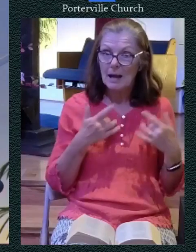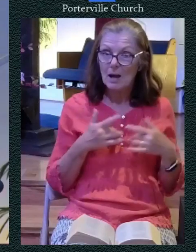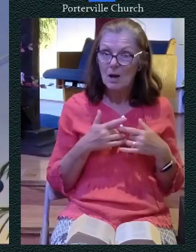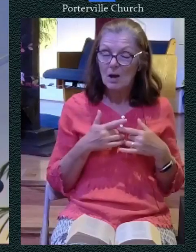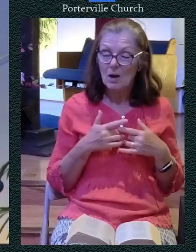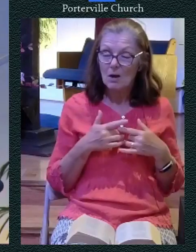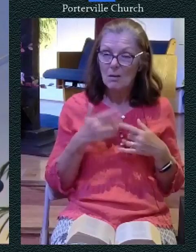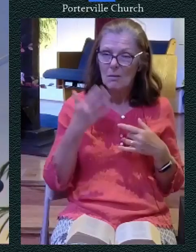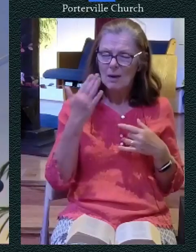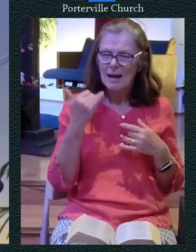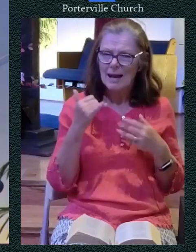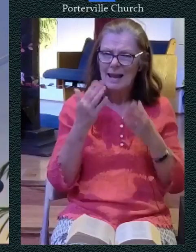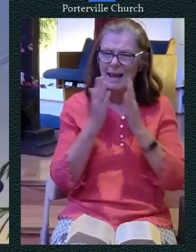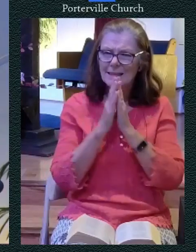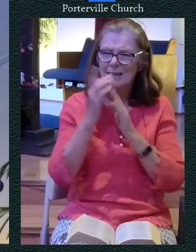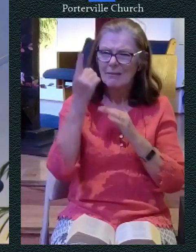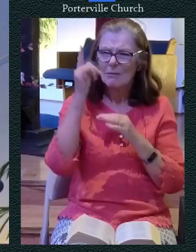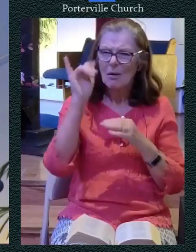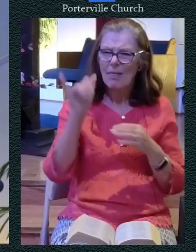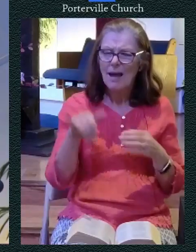that?